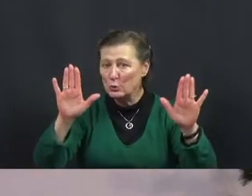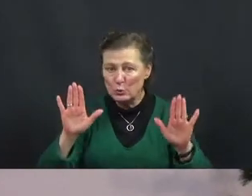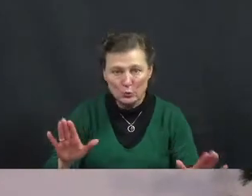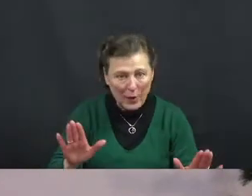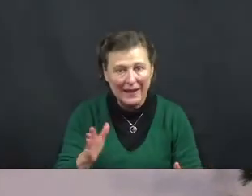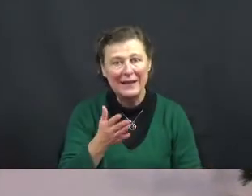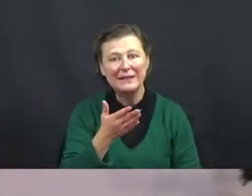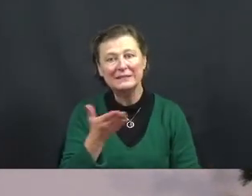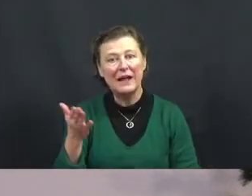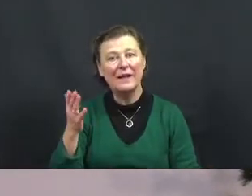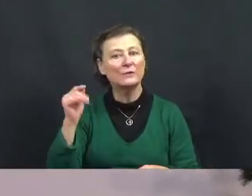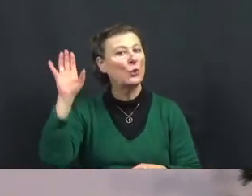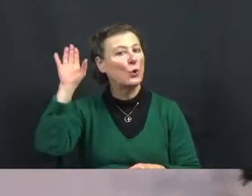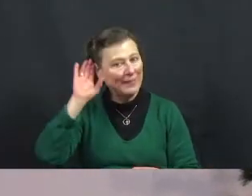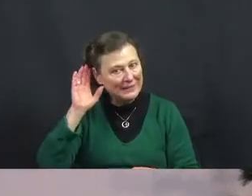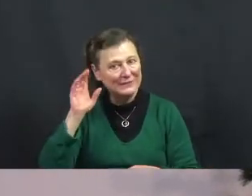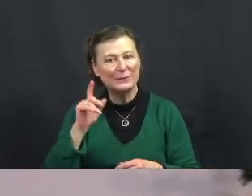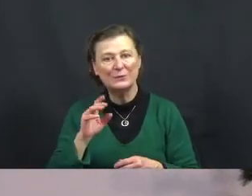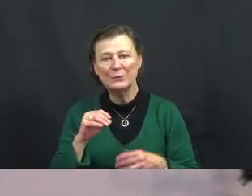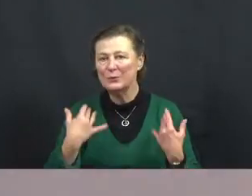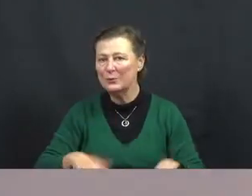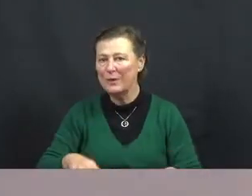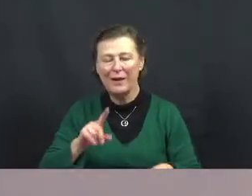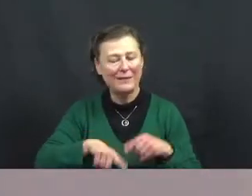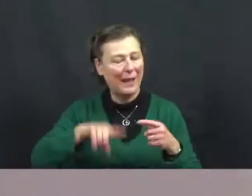to listen to. It's unbelievable.